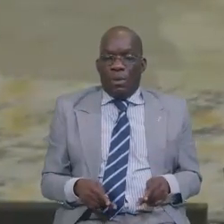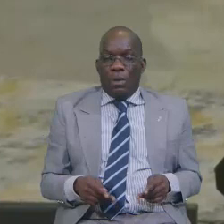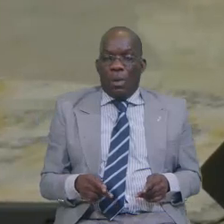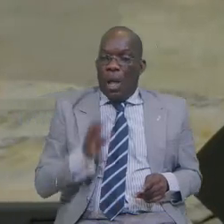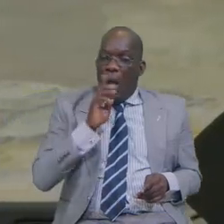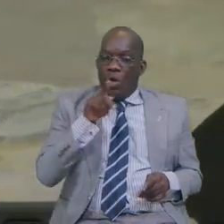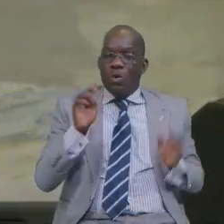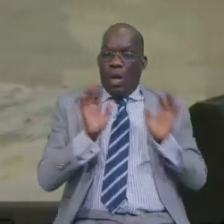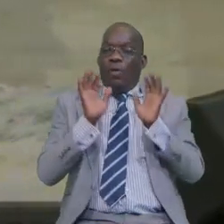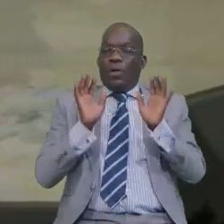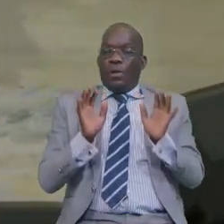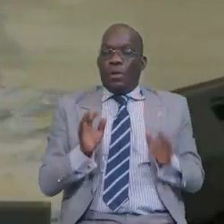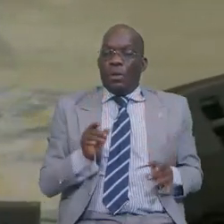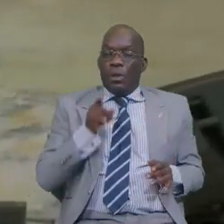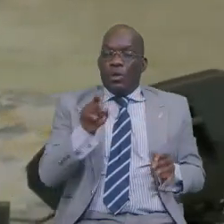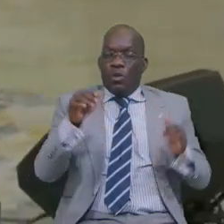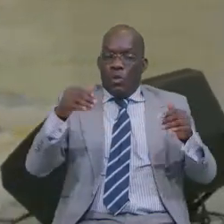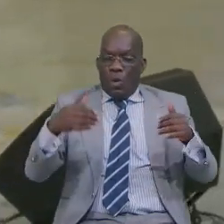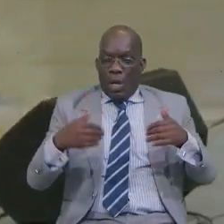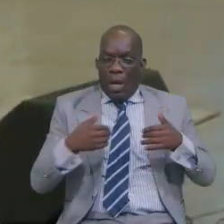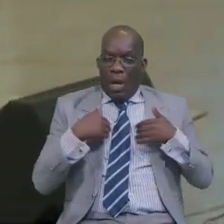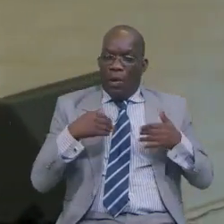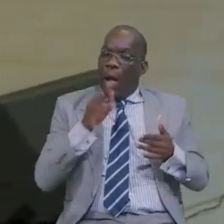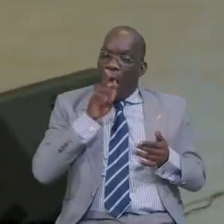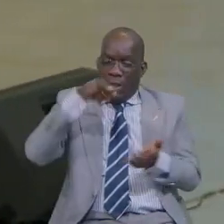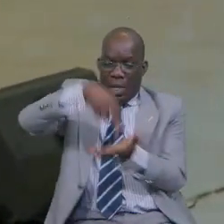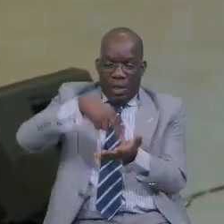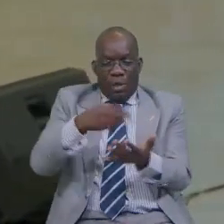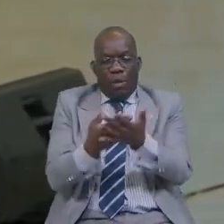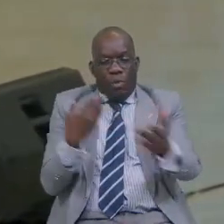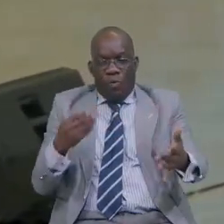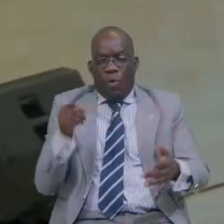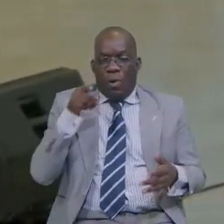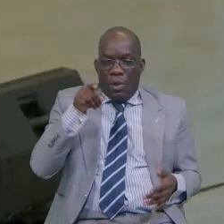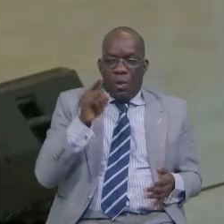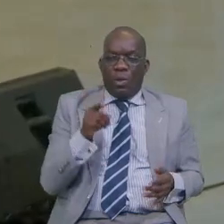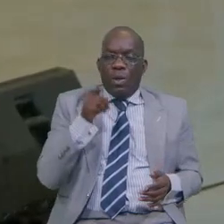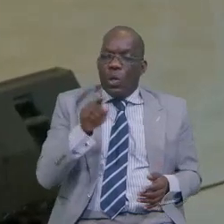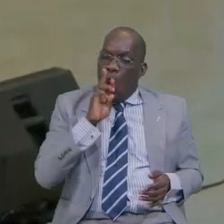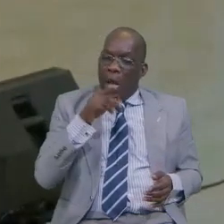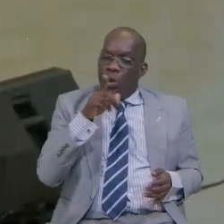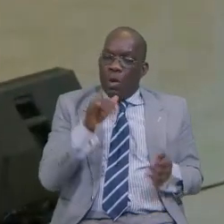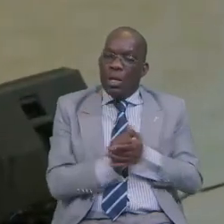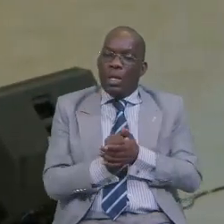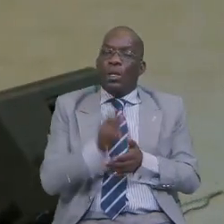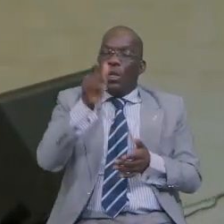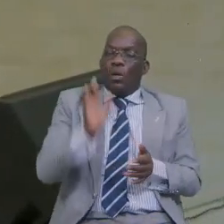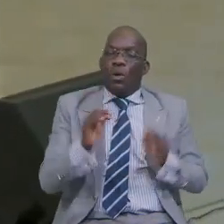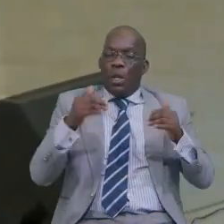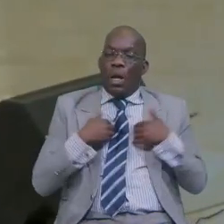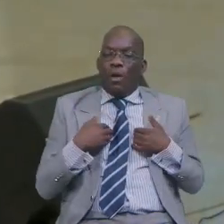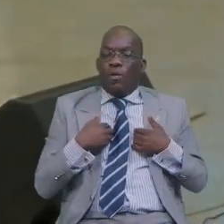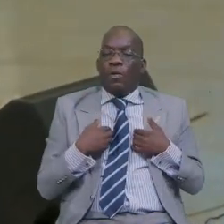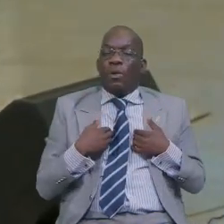are the one having the stage at that time. And you are the one that God has commissioned to